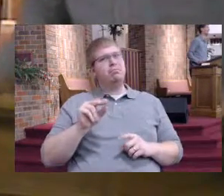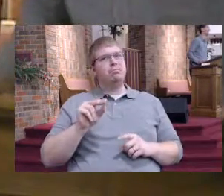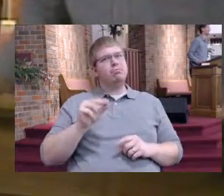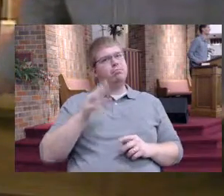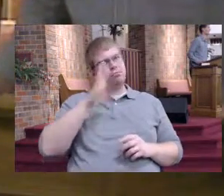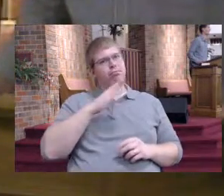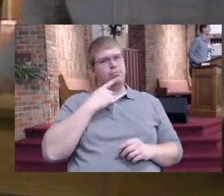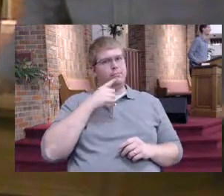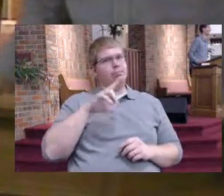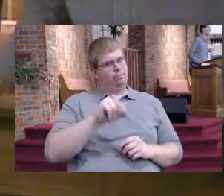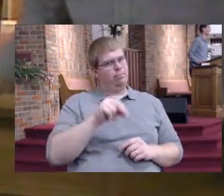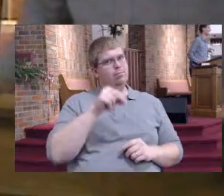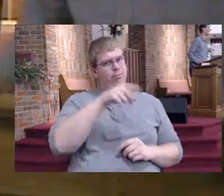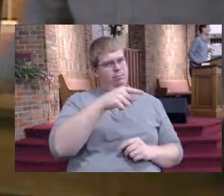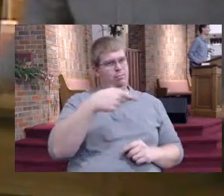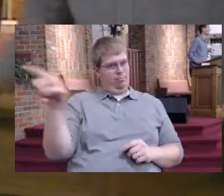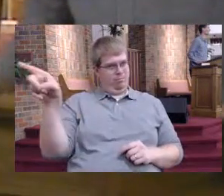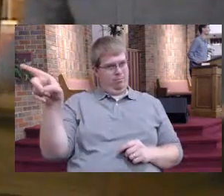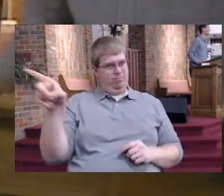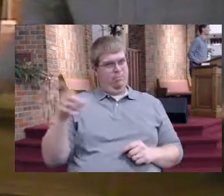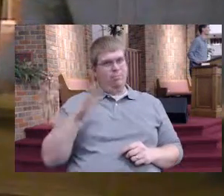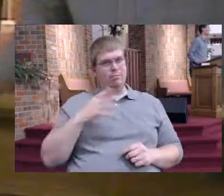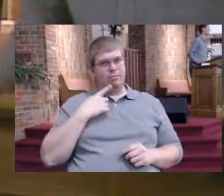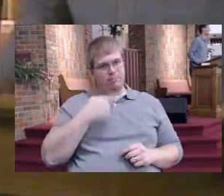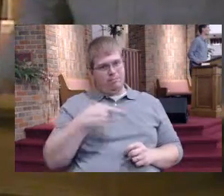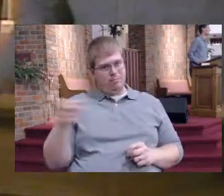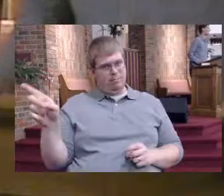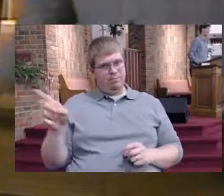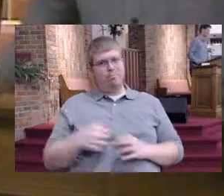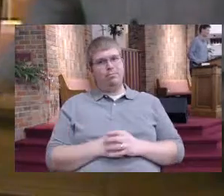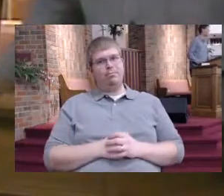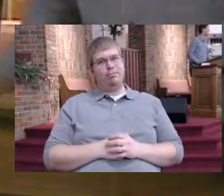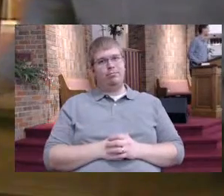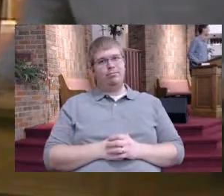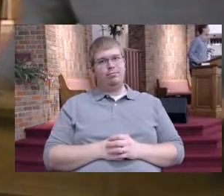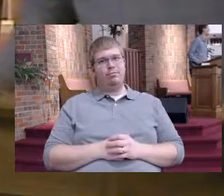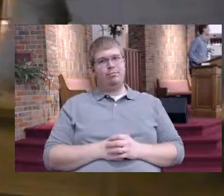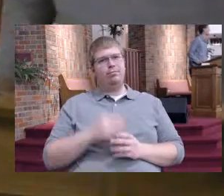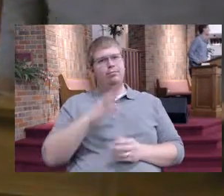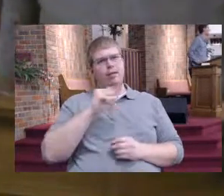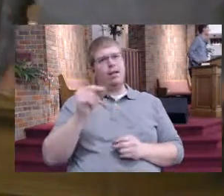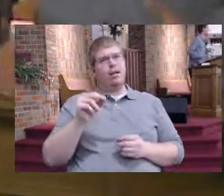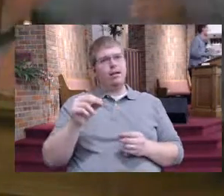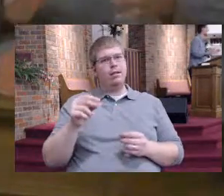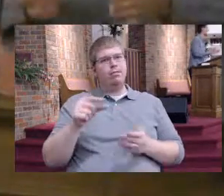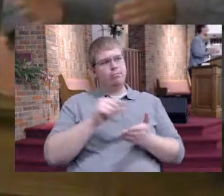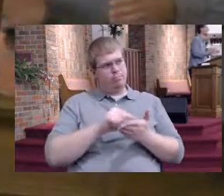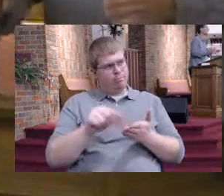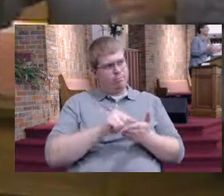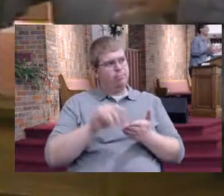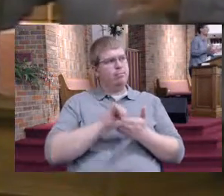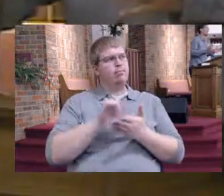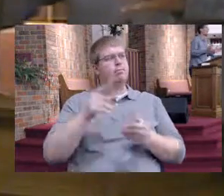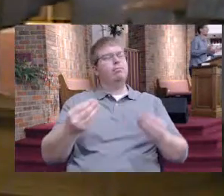yeah, you're going. That's what I got in store for you. And this is the scripture that he laid on my